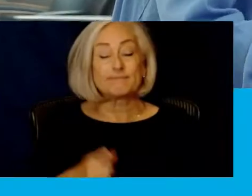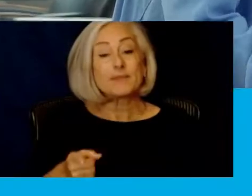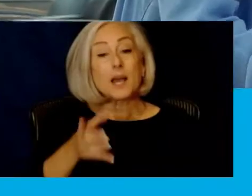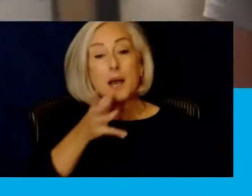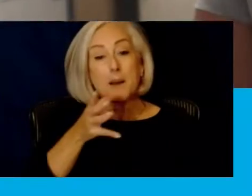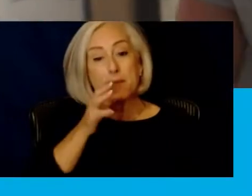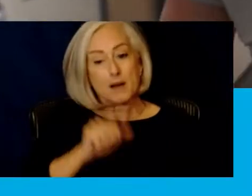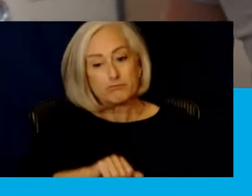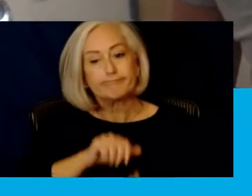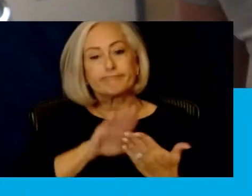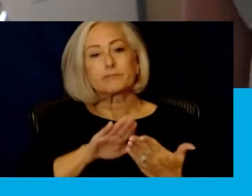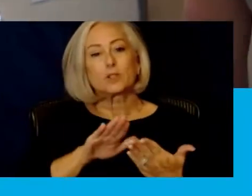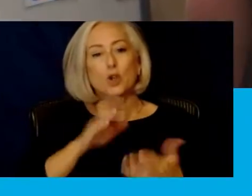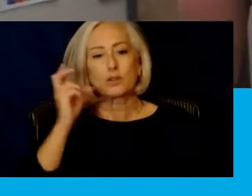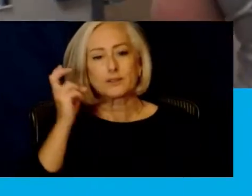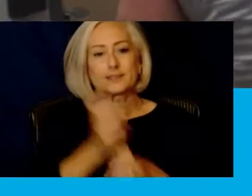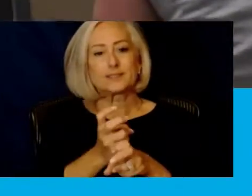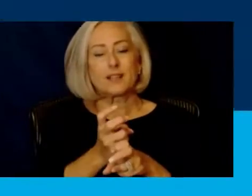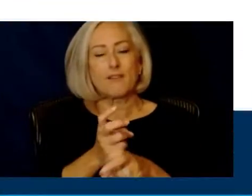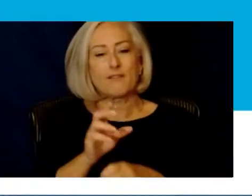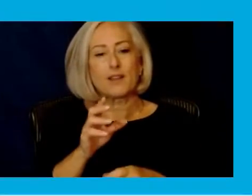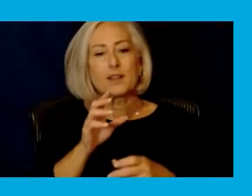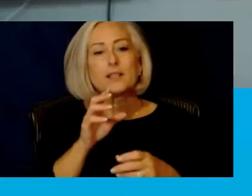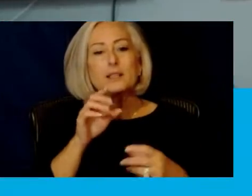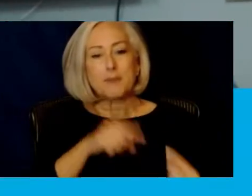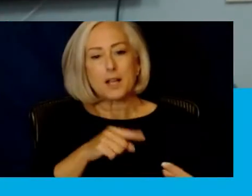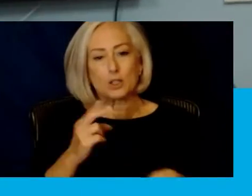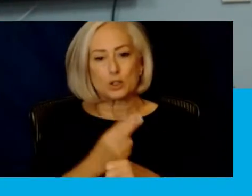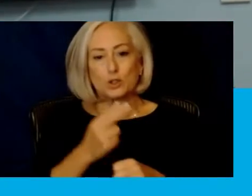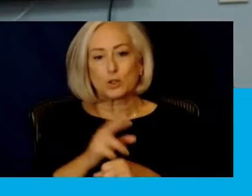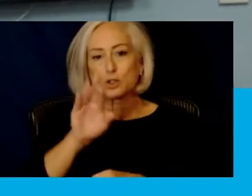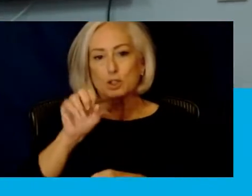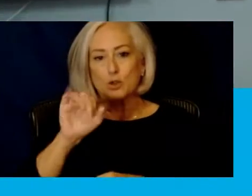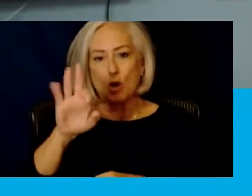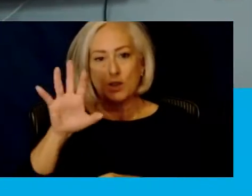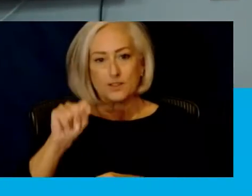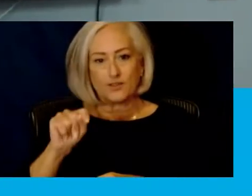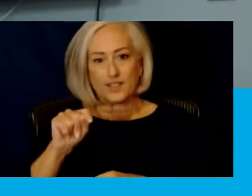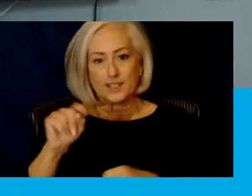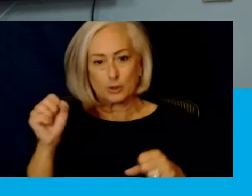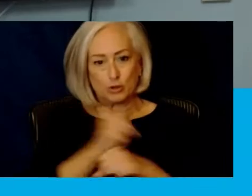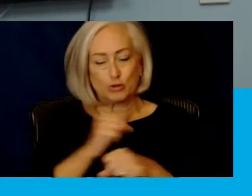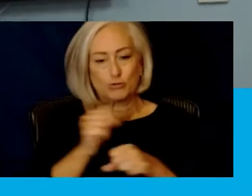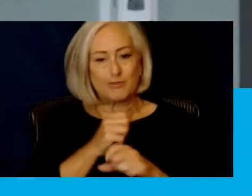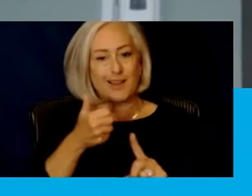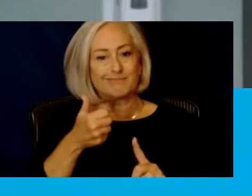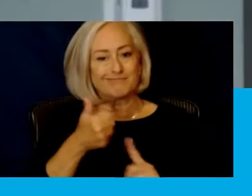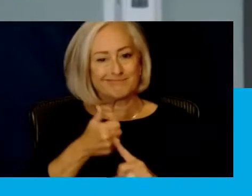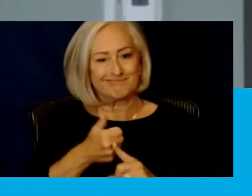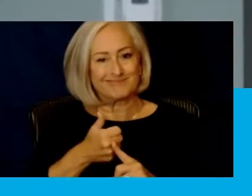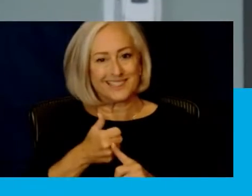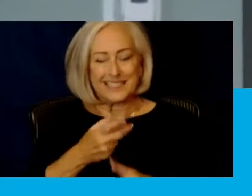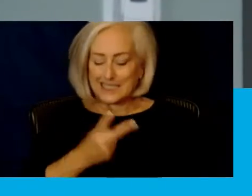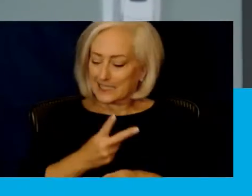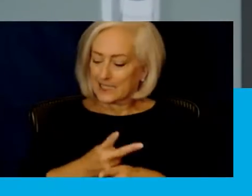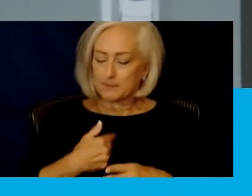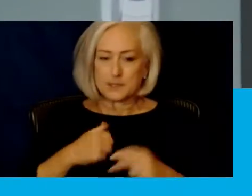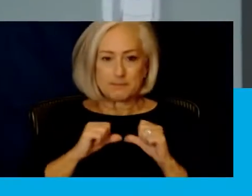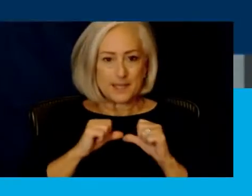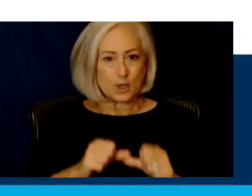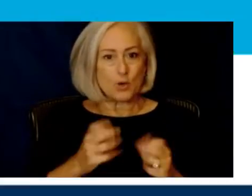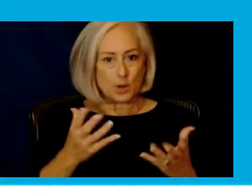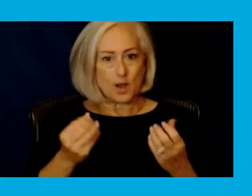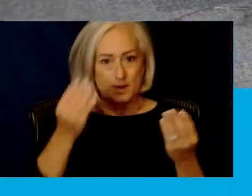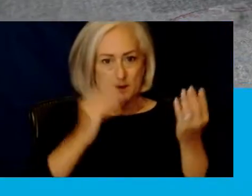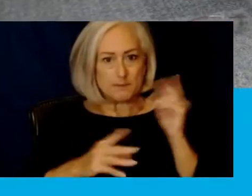toughest battle yet uses CrossFit to fight back. This is what I feel like kind of keeps me going. I want people to know that I'm fighting, and I'm